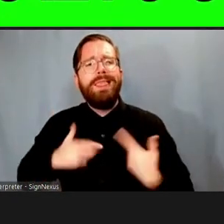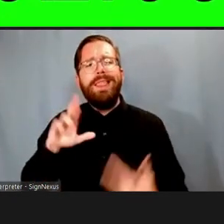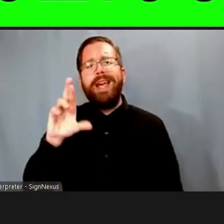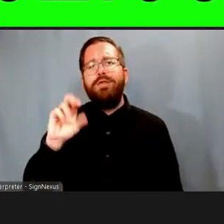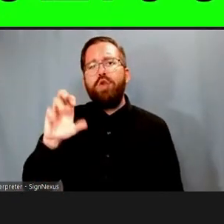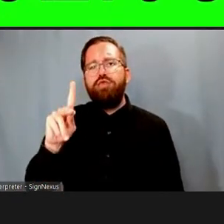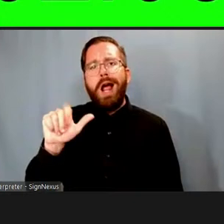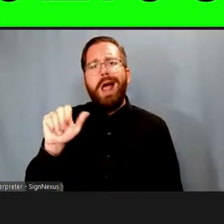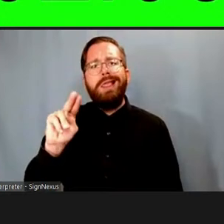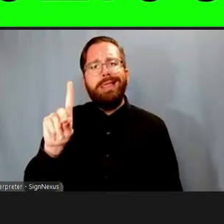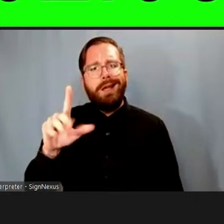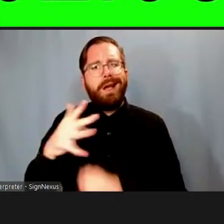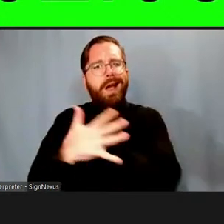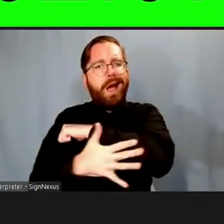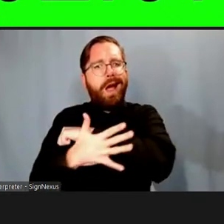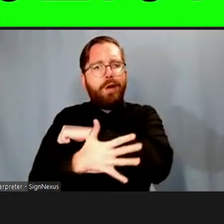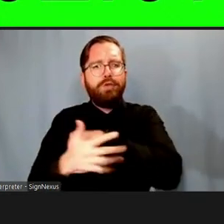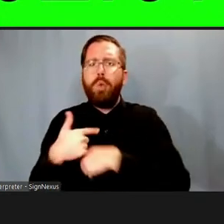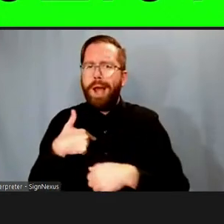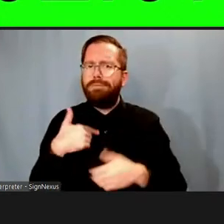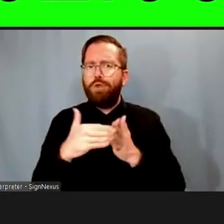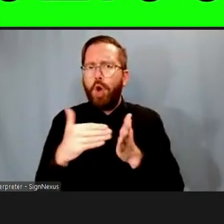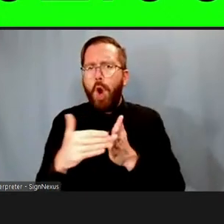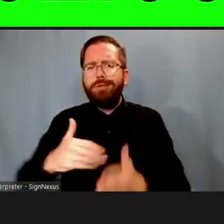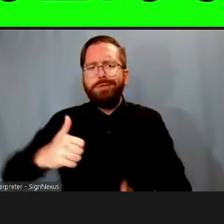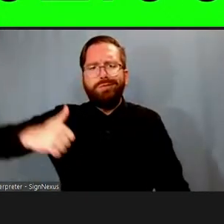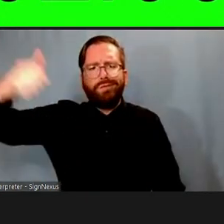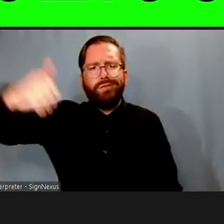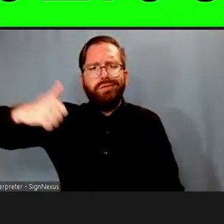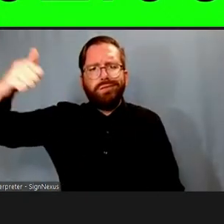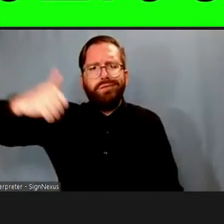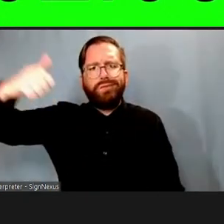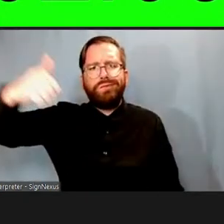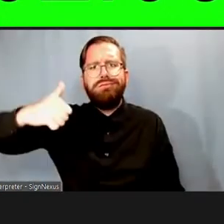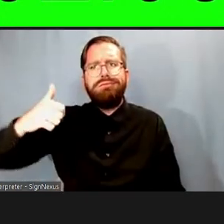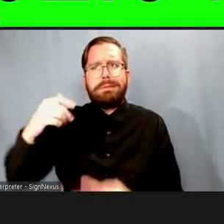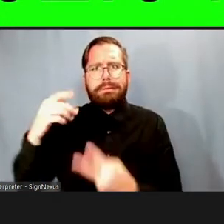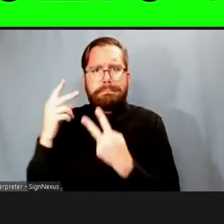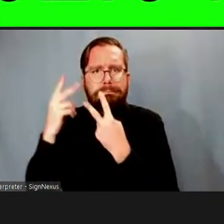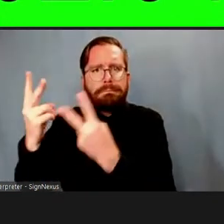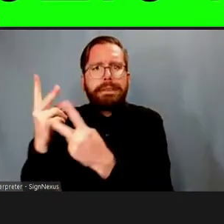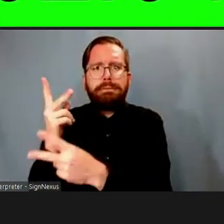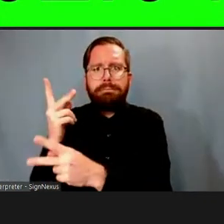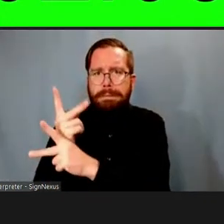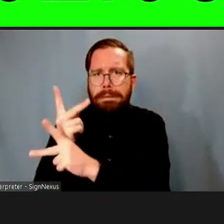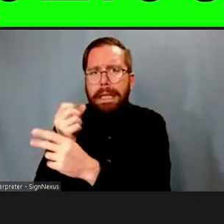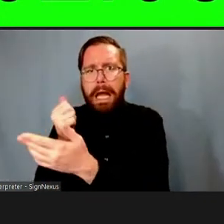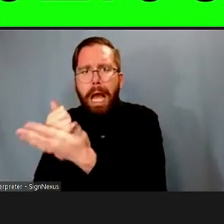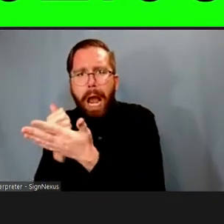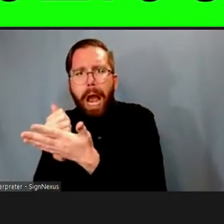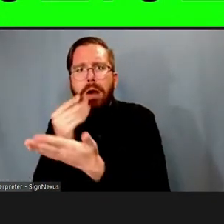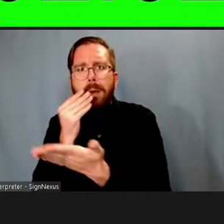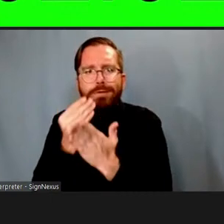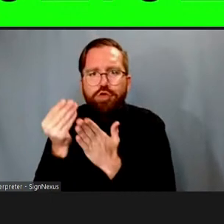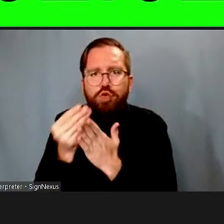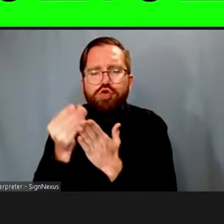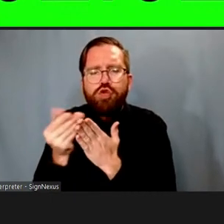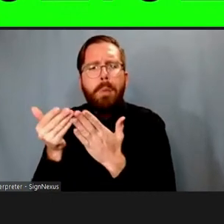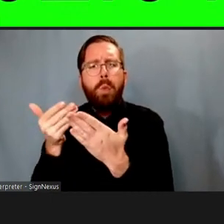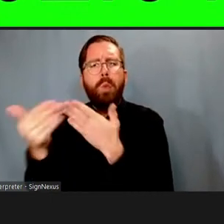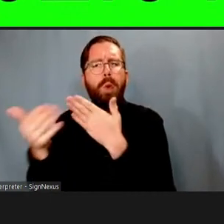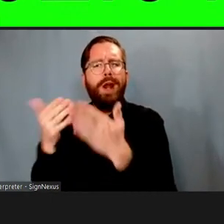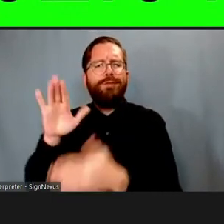travel up to her at least twice a week to help her with shopping and whatever else she